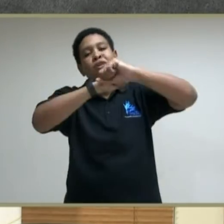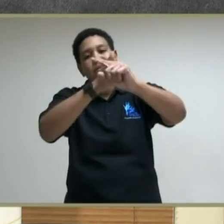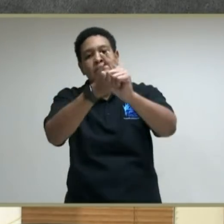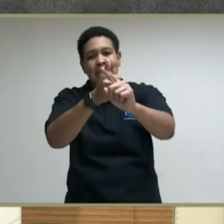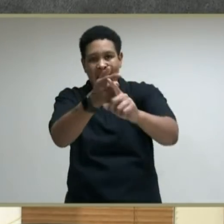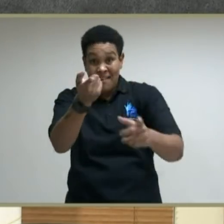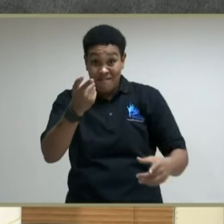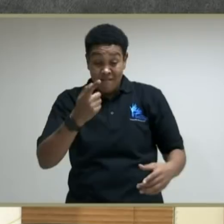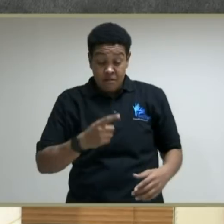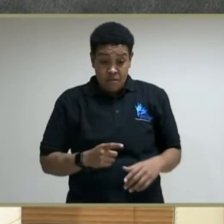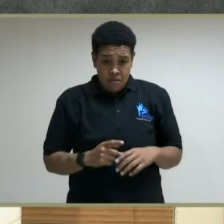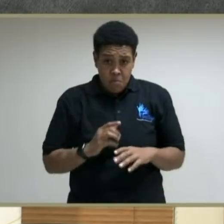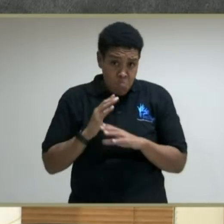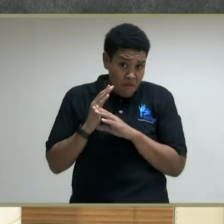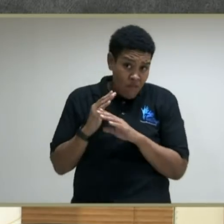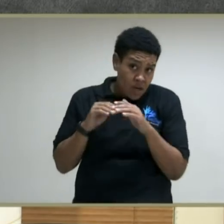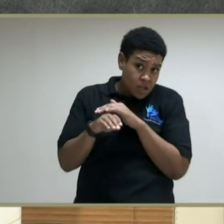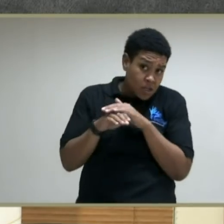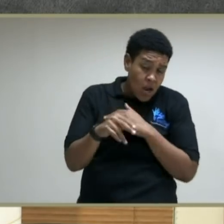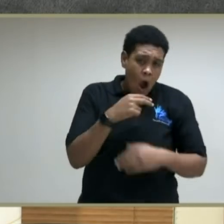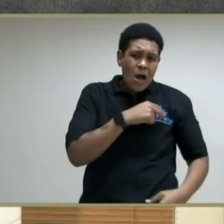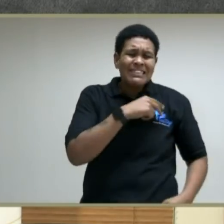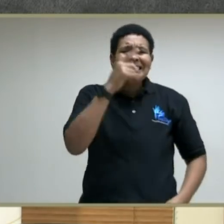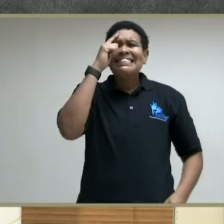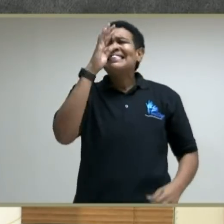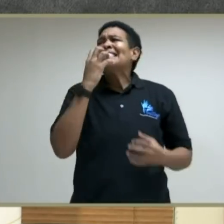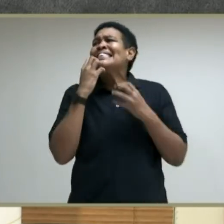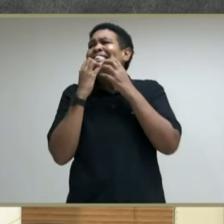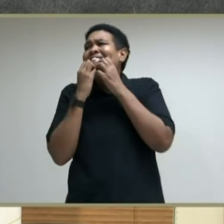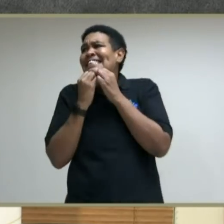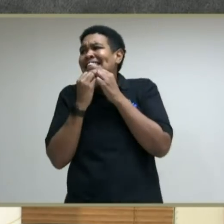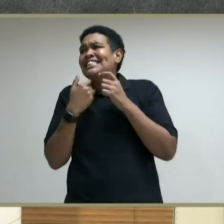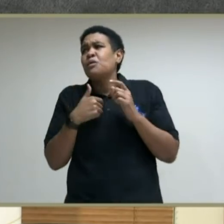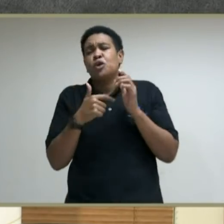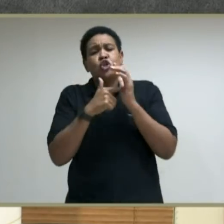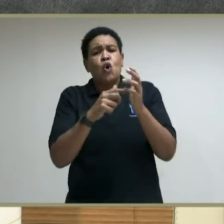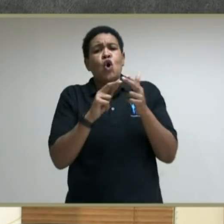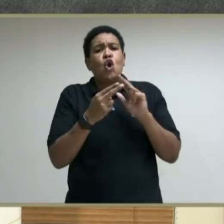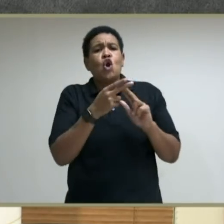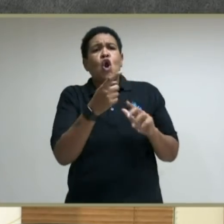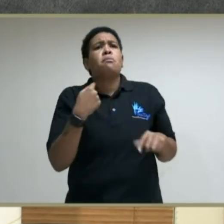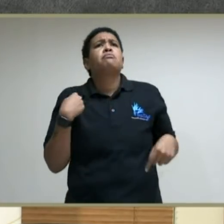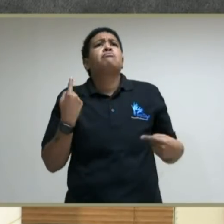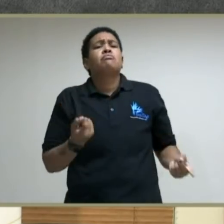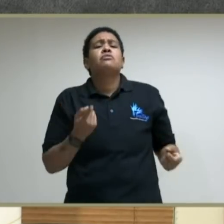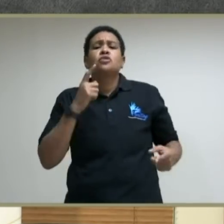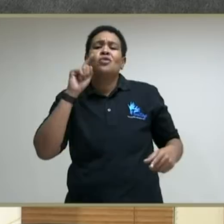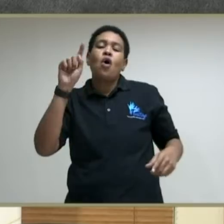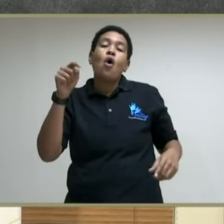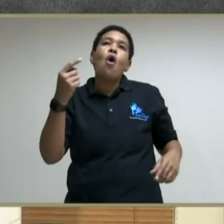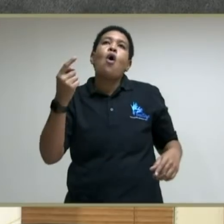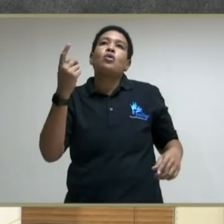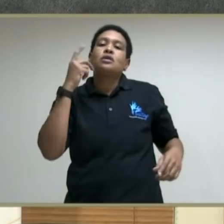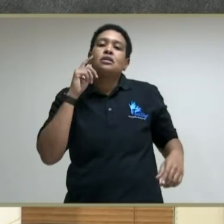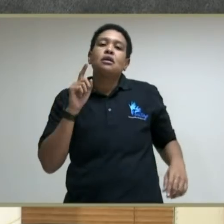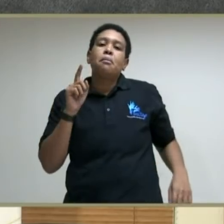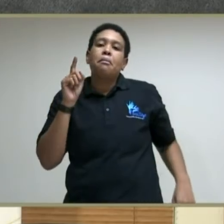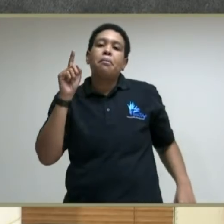to prevent hospitalizations. We have been showing the numbers, and it is always upwards